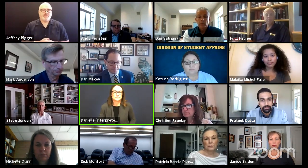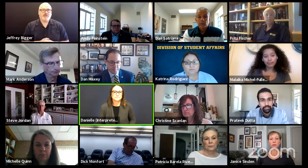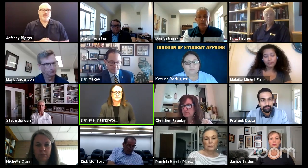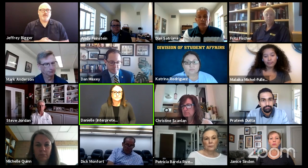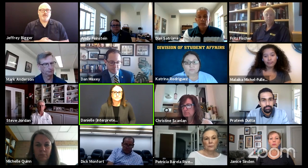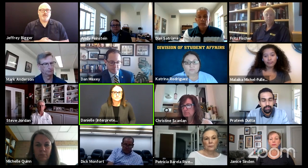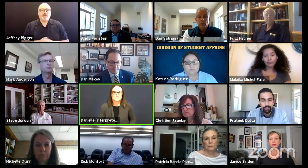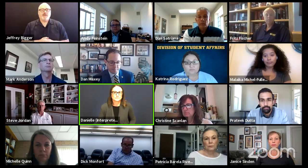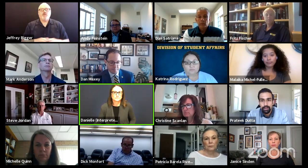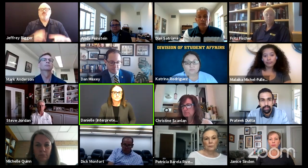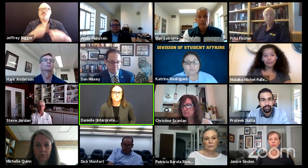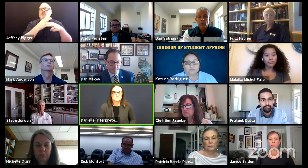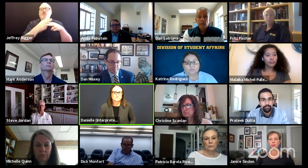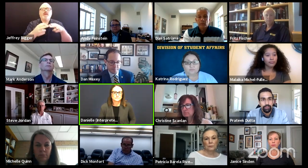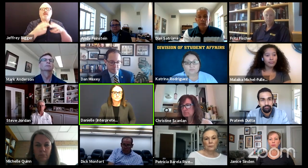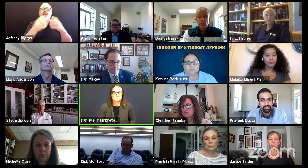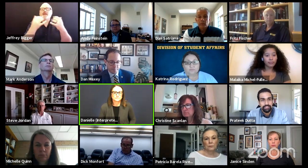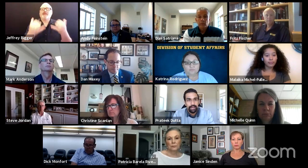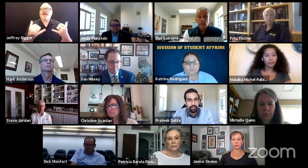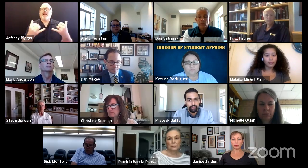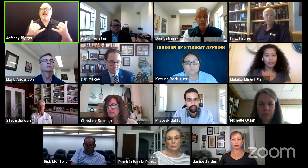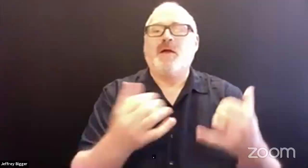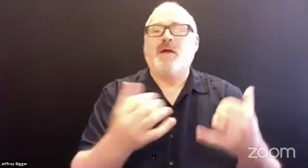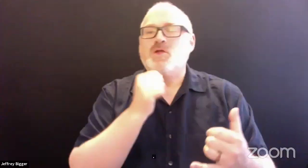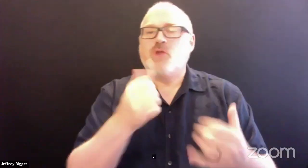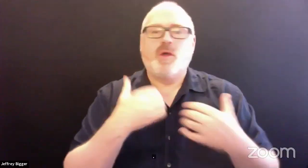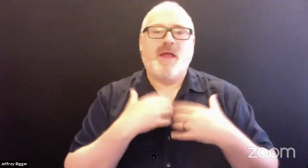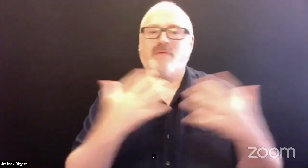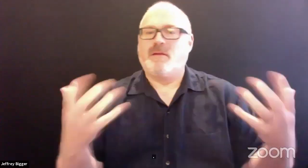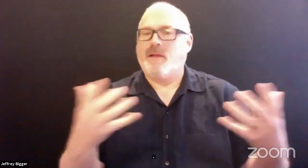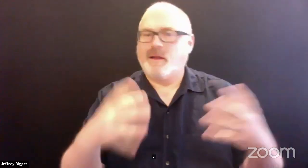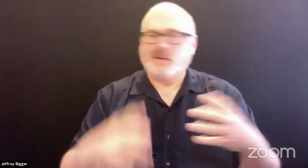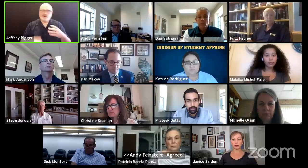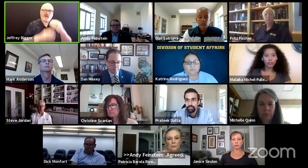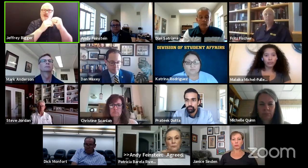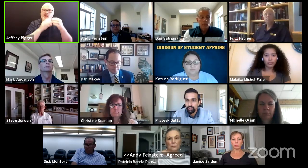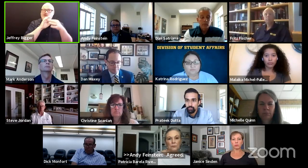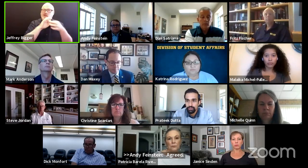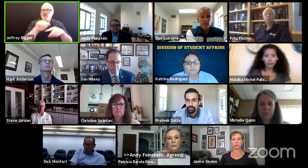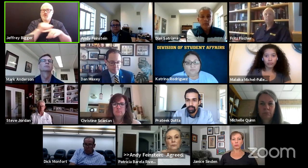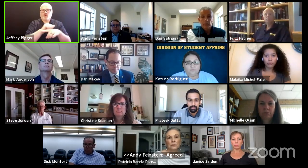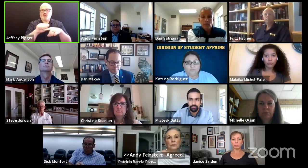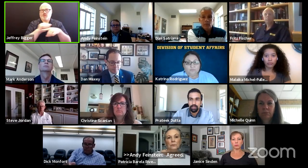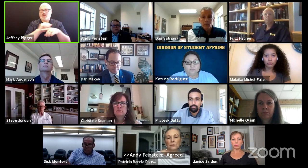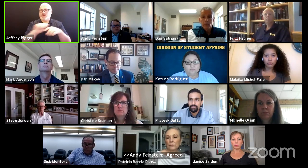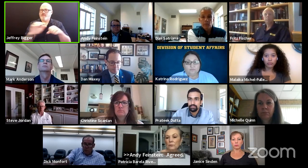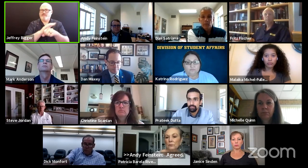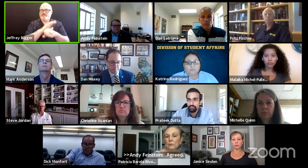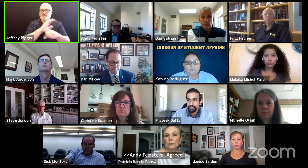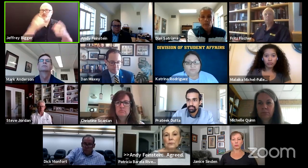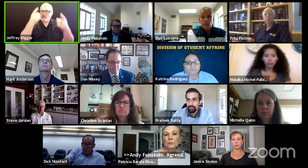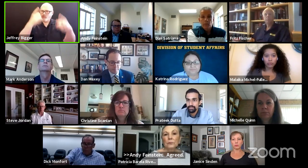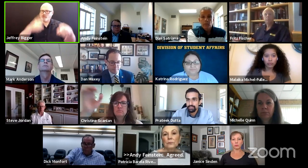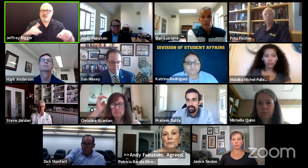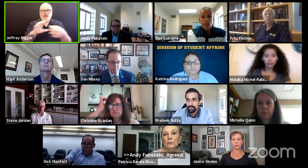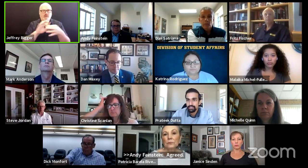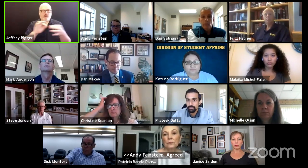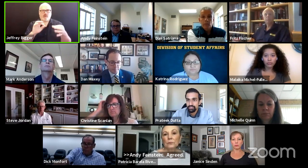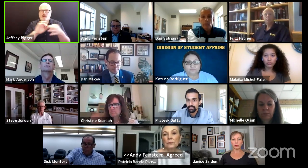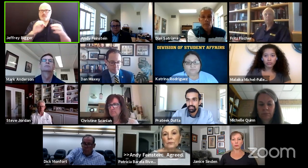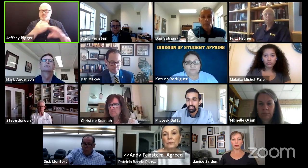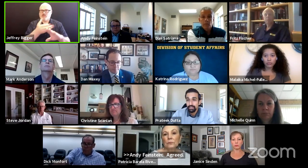Real quickly, I don't have much to add on the training piece. I fully agree with the comments, previous